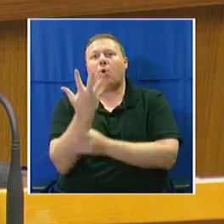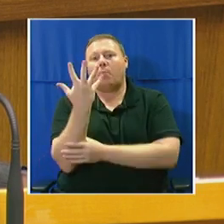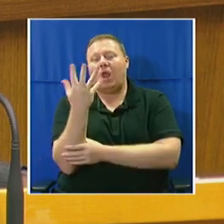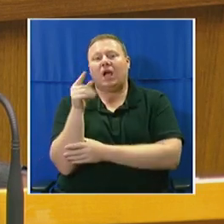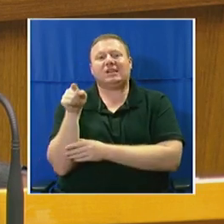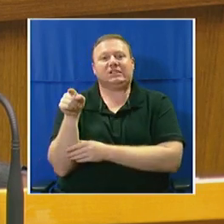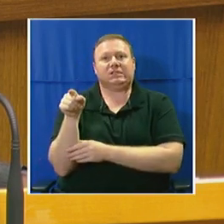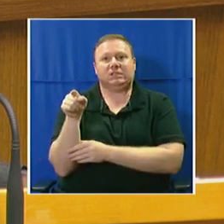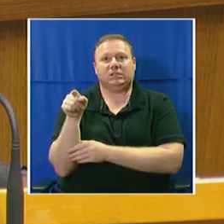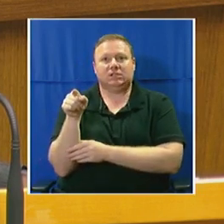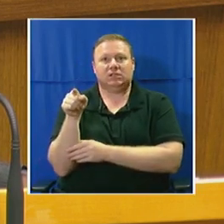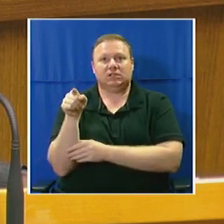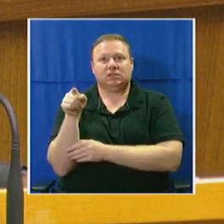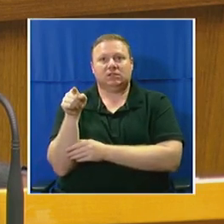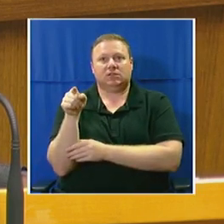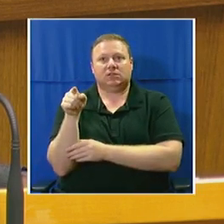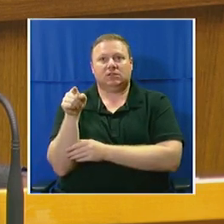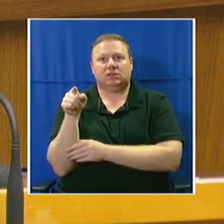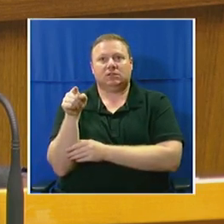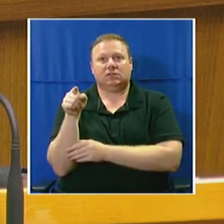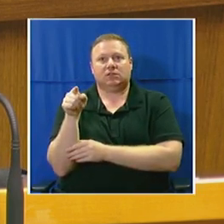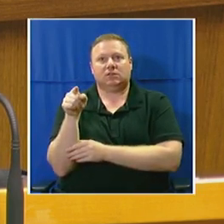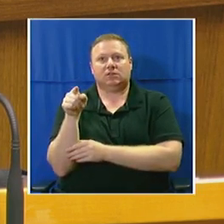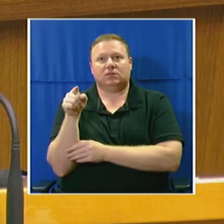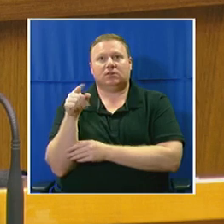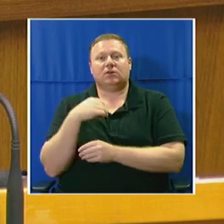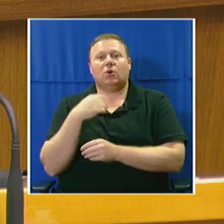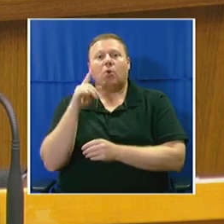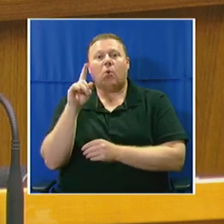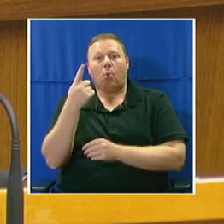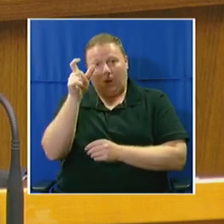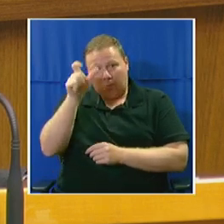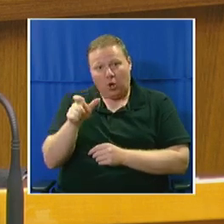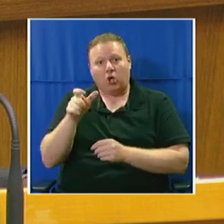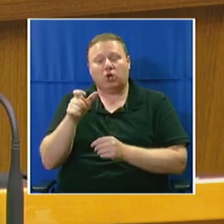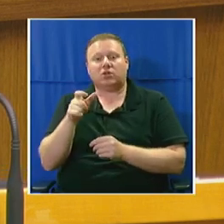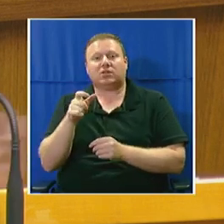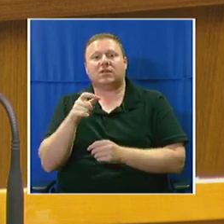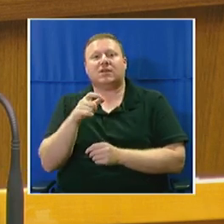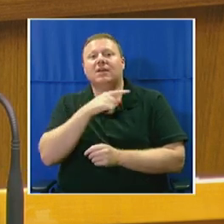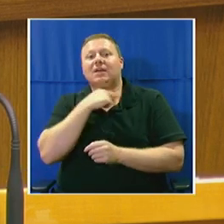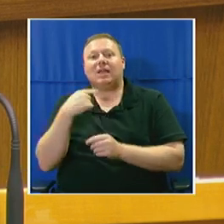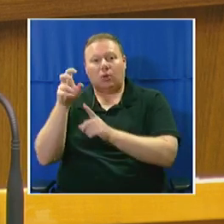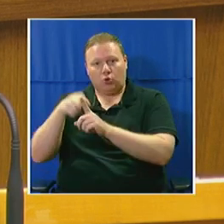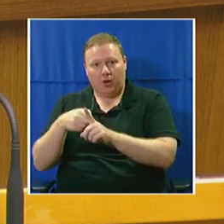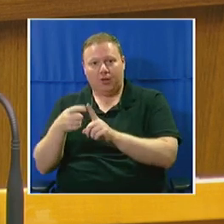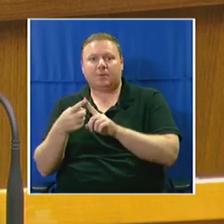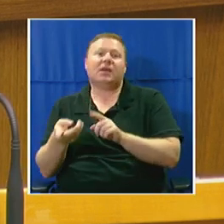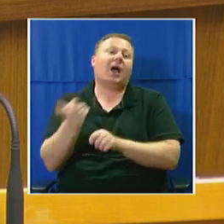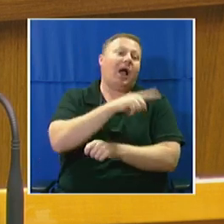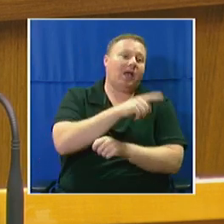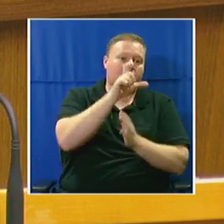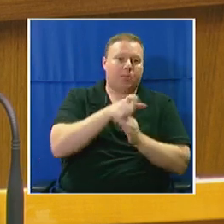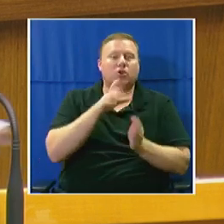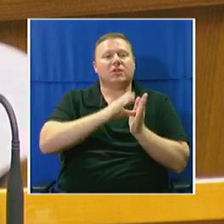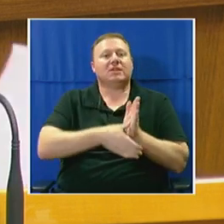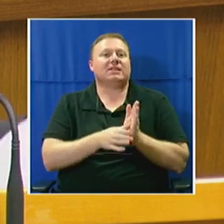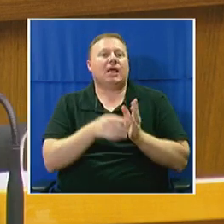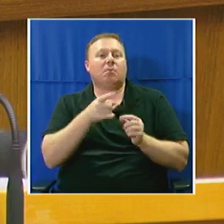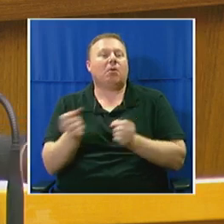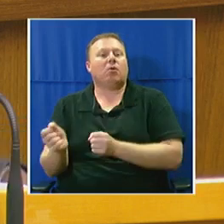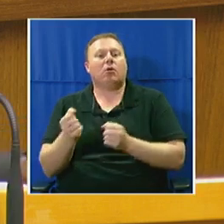weeks the hen hiking of trips from a job interview in Johannesburg tend to tr where two young two